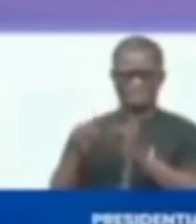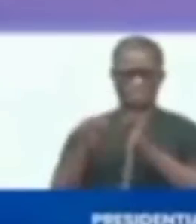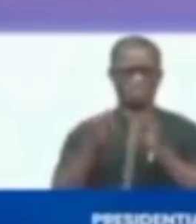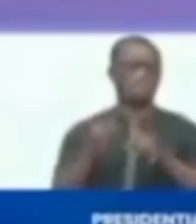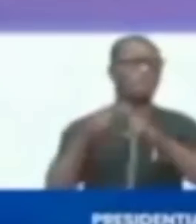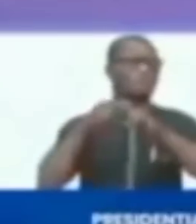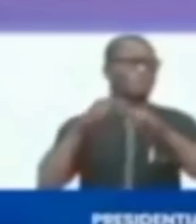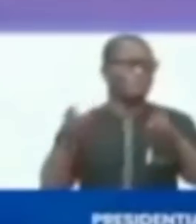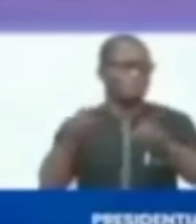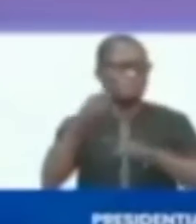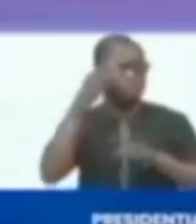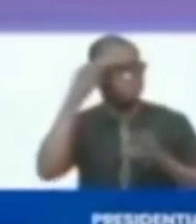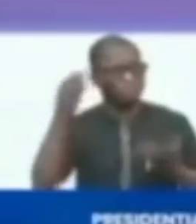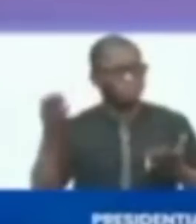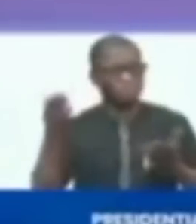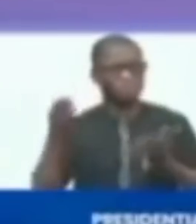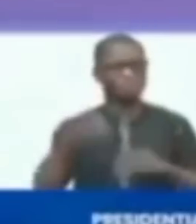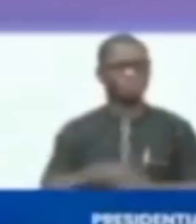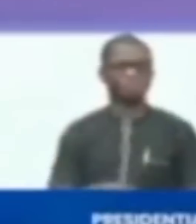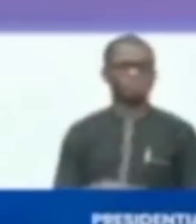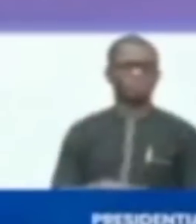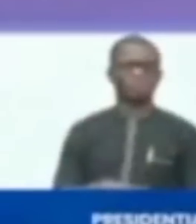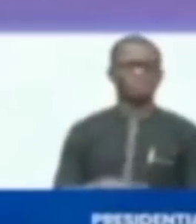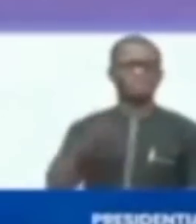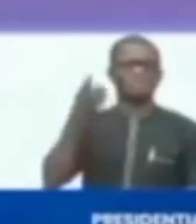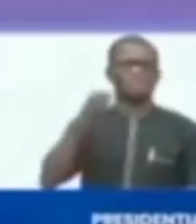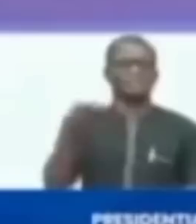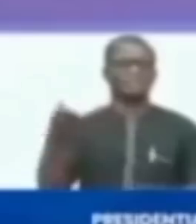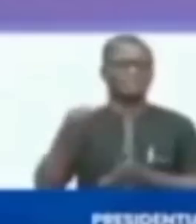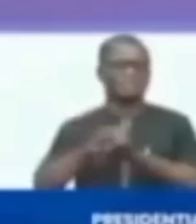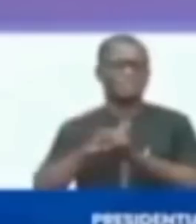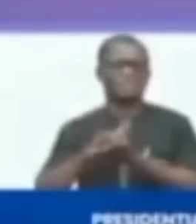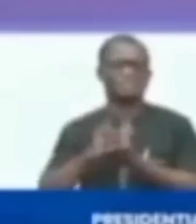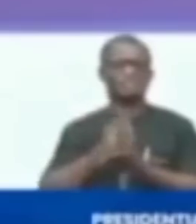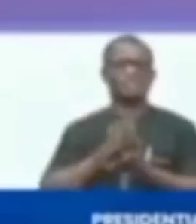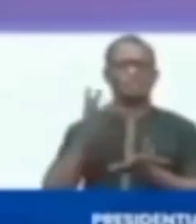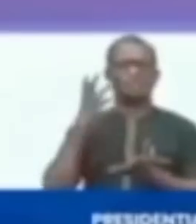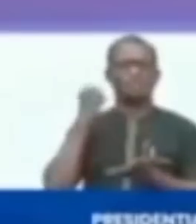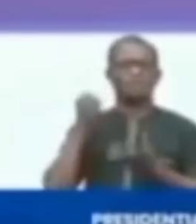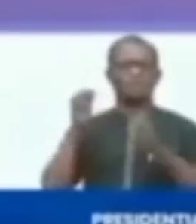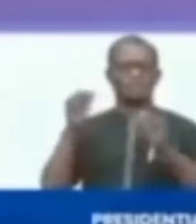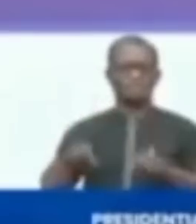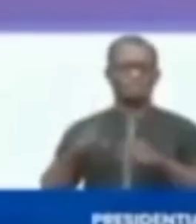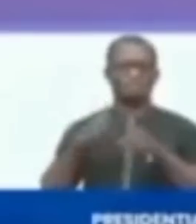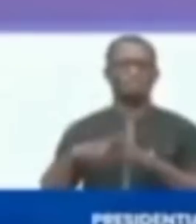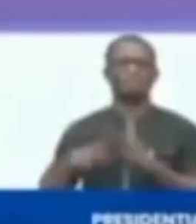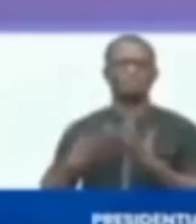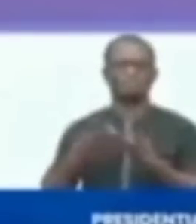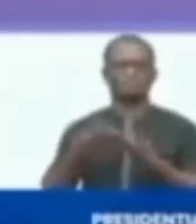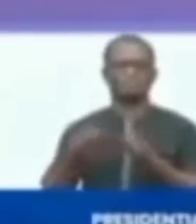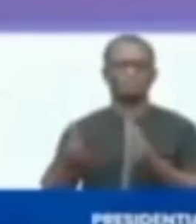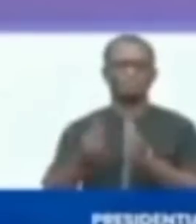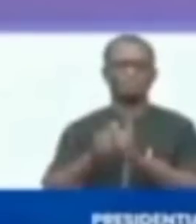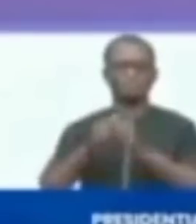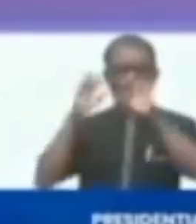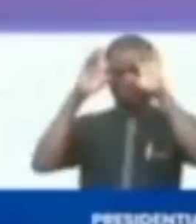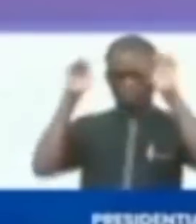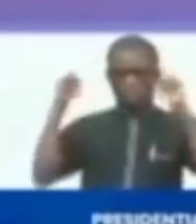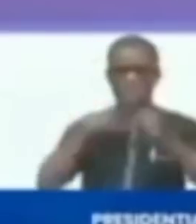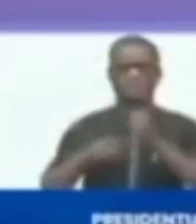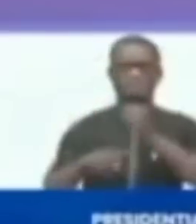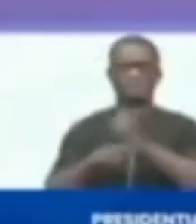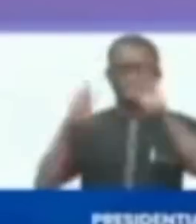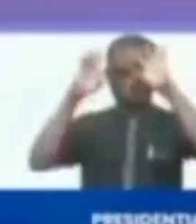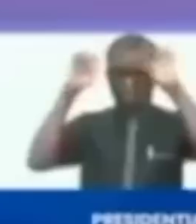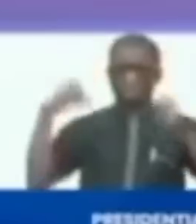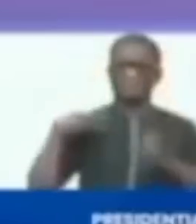and emotional, saying the amount of insult he and his family has received ever since he started his political journey as a